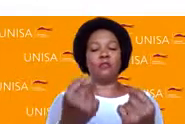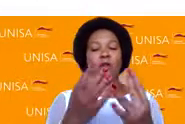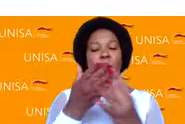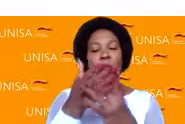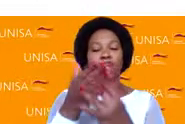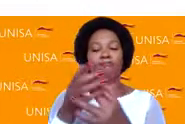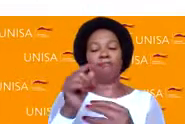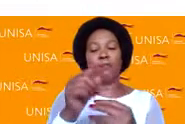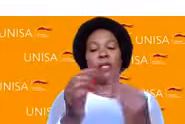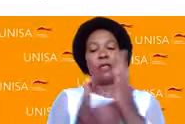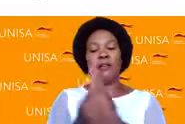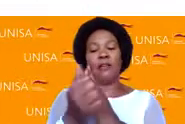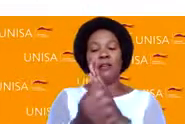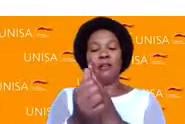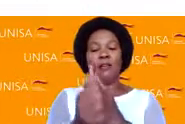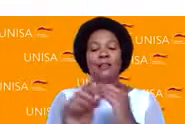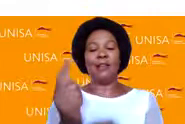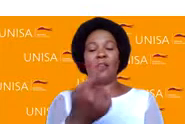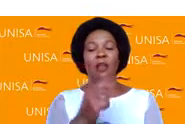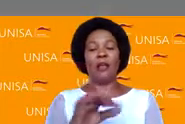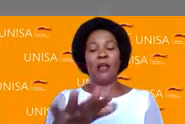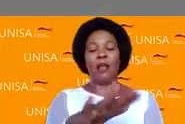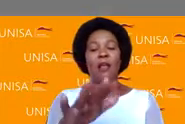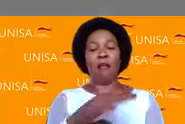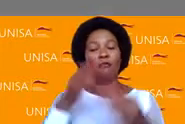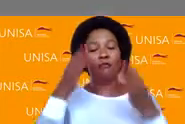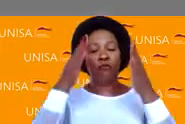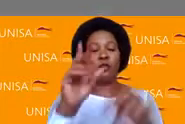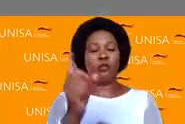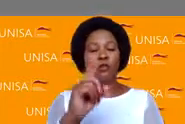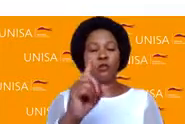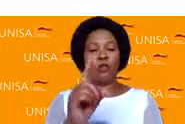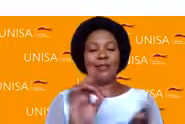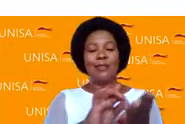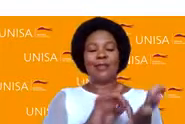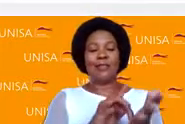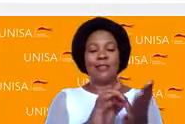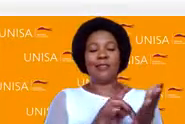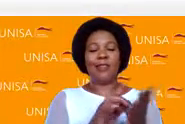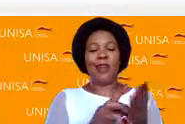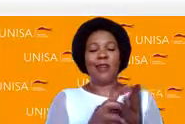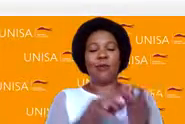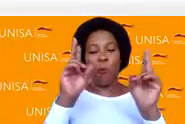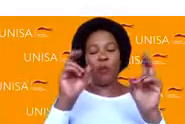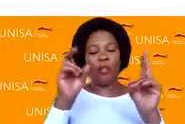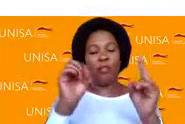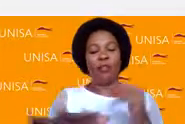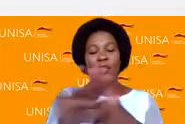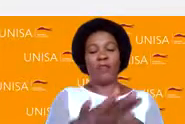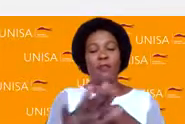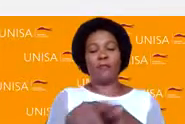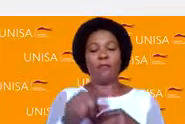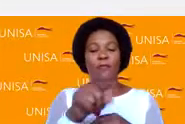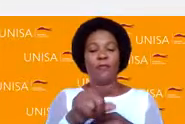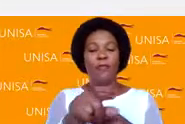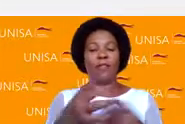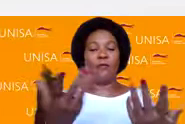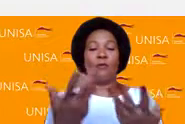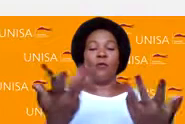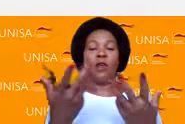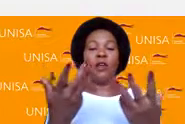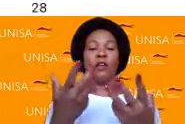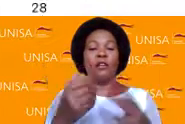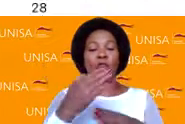site, the general area that you have to focus on is this central content area. And this is where you will work through all